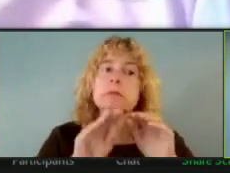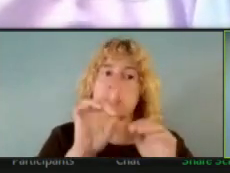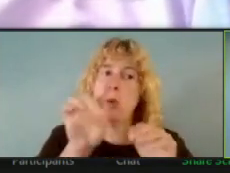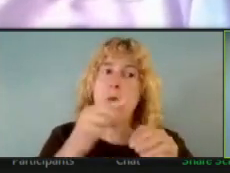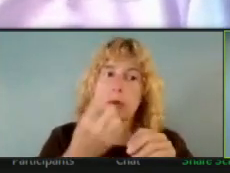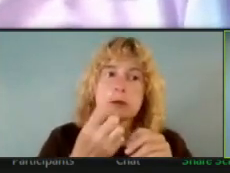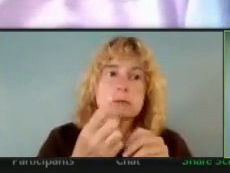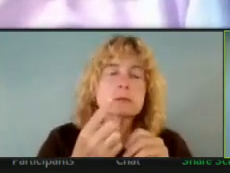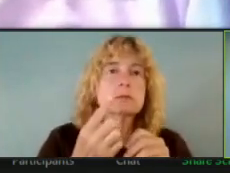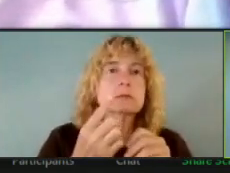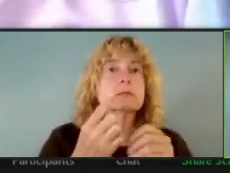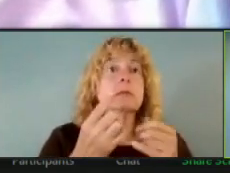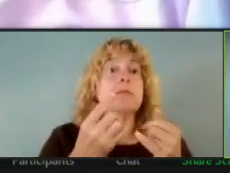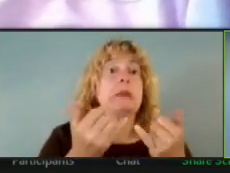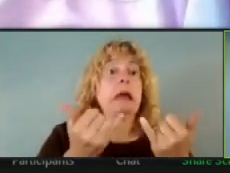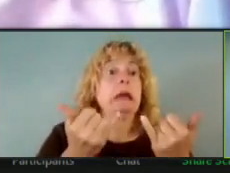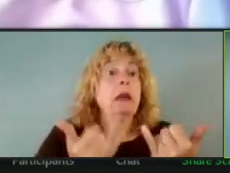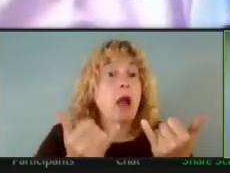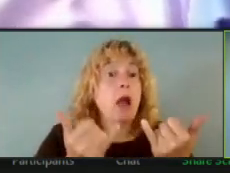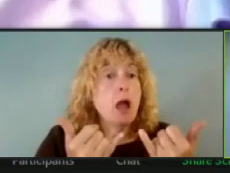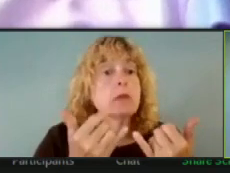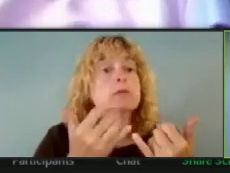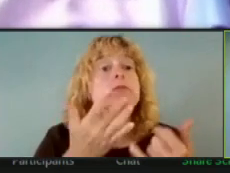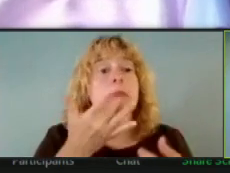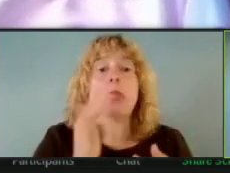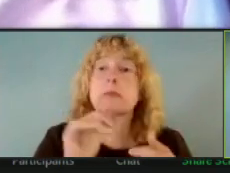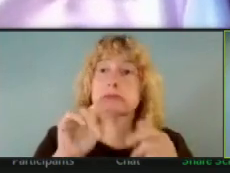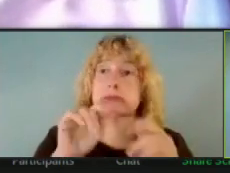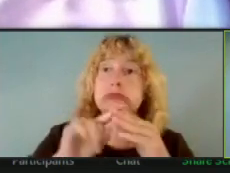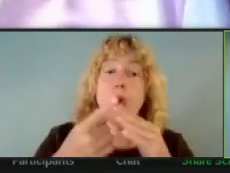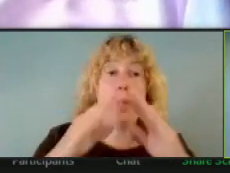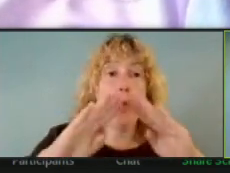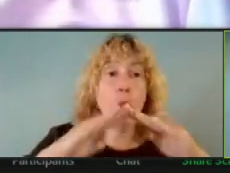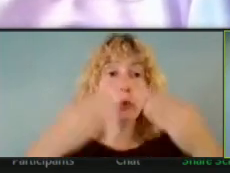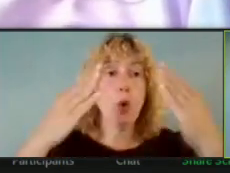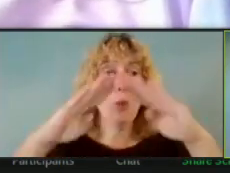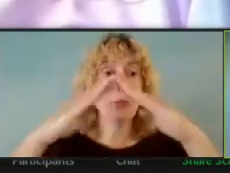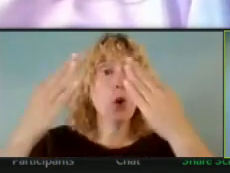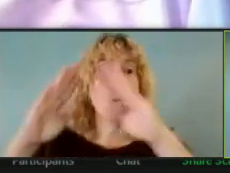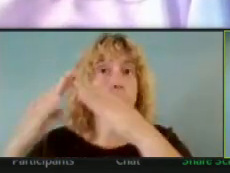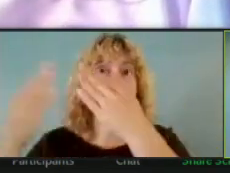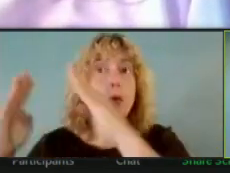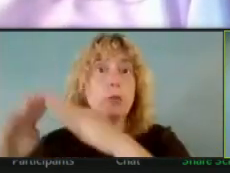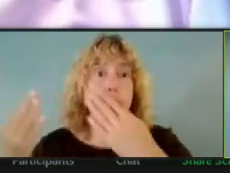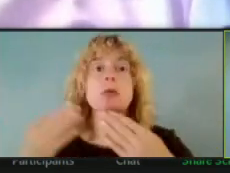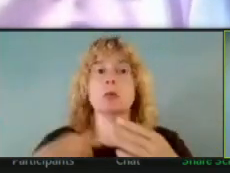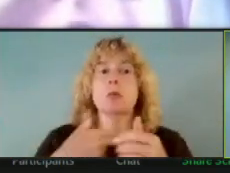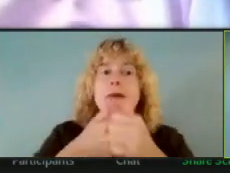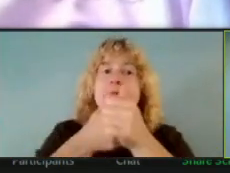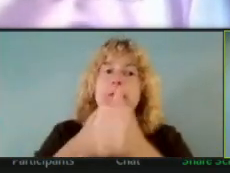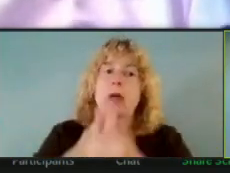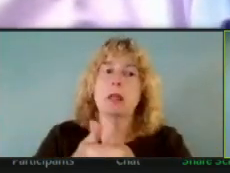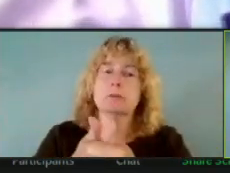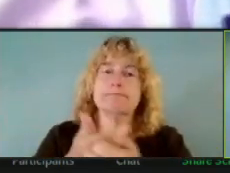at this time, though, fortunately, we've been able to start to open up. Have definitely kind of followed recommendations of keeping things